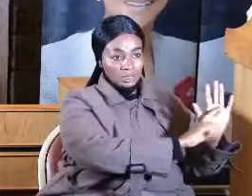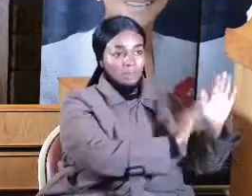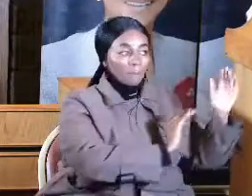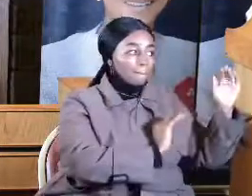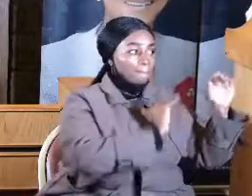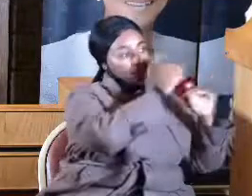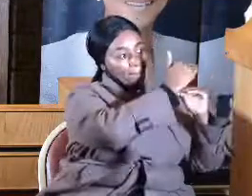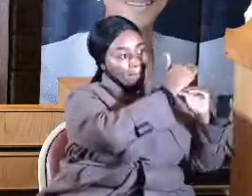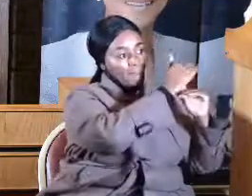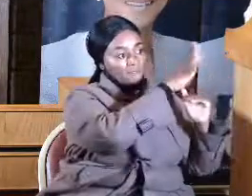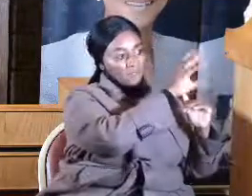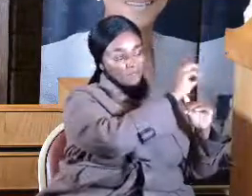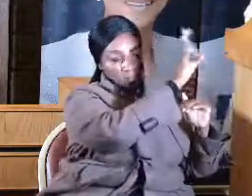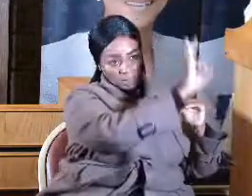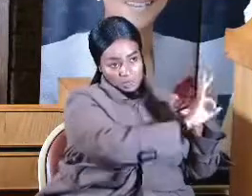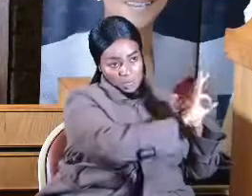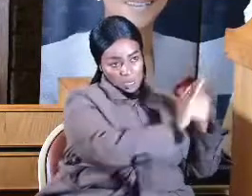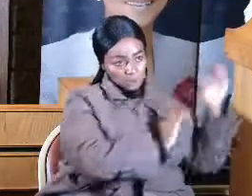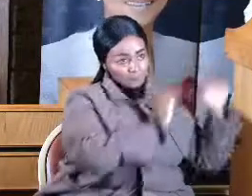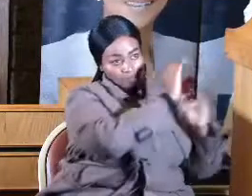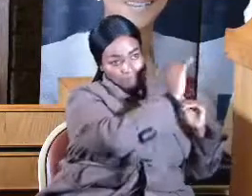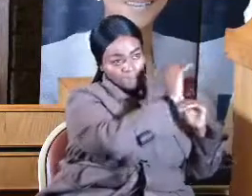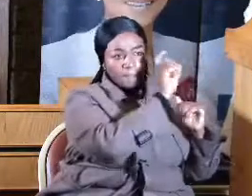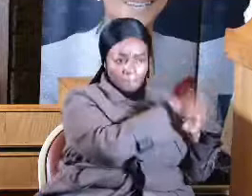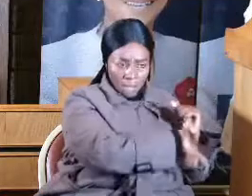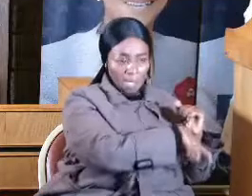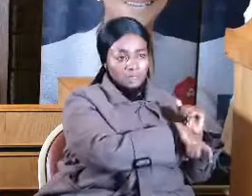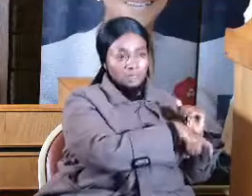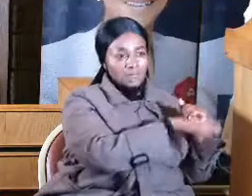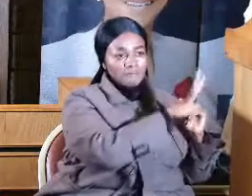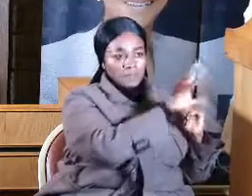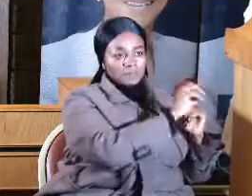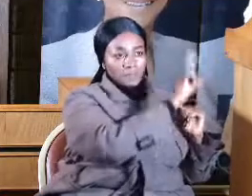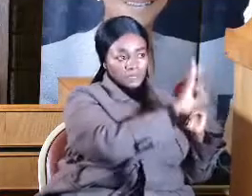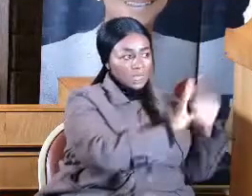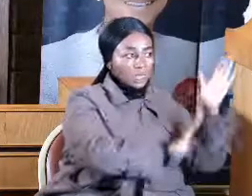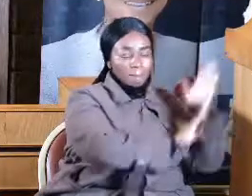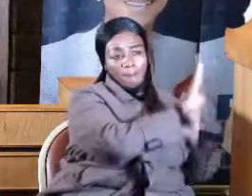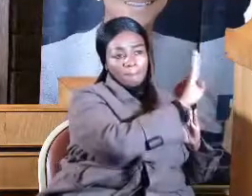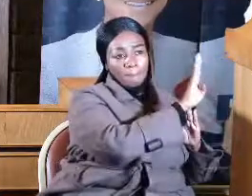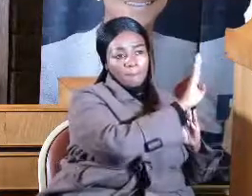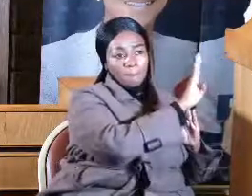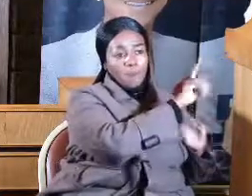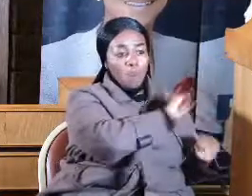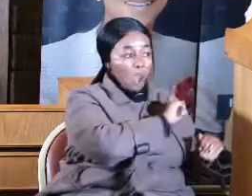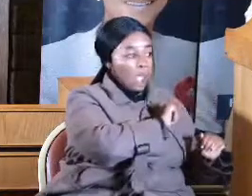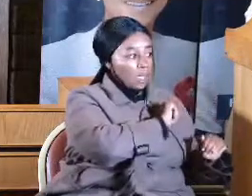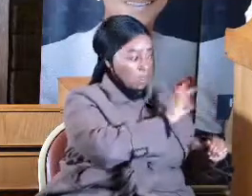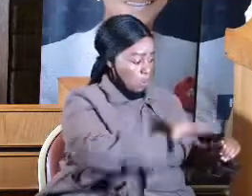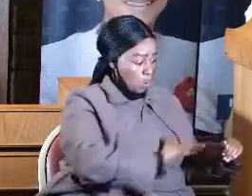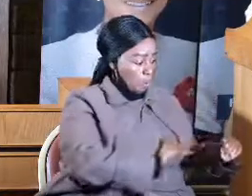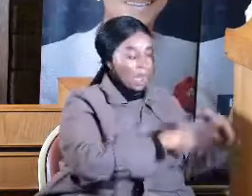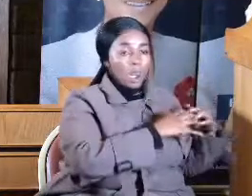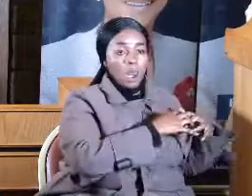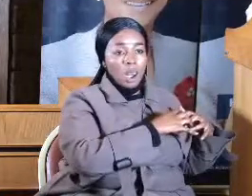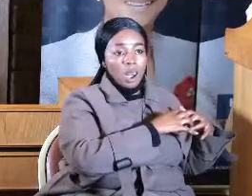exceeds 50%. It should exceed 50% because women form the